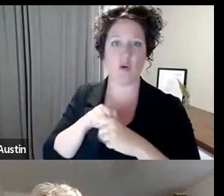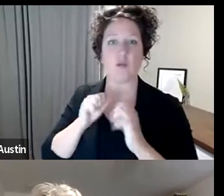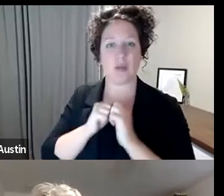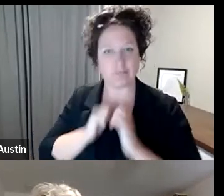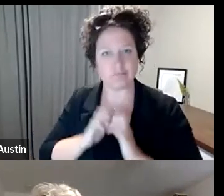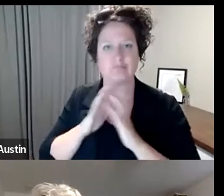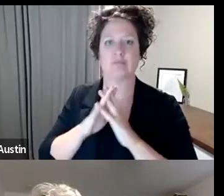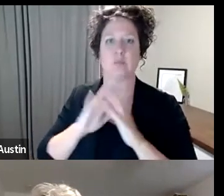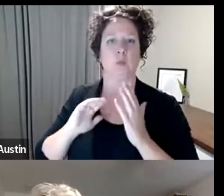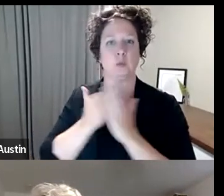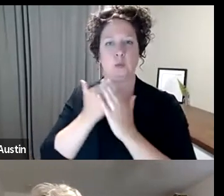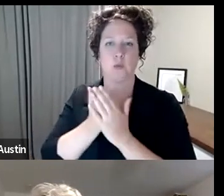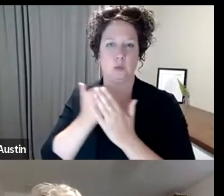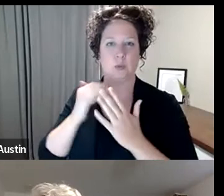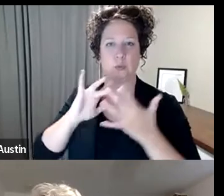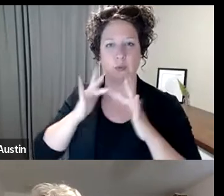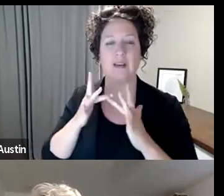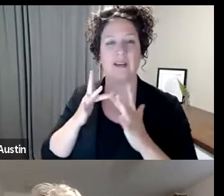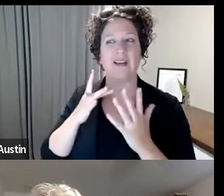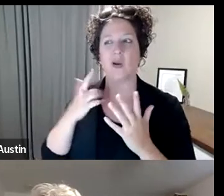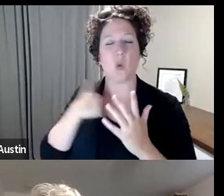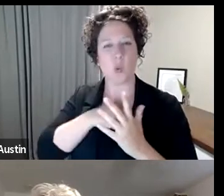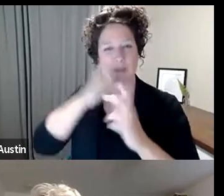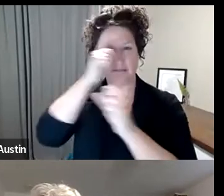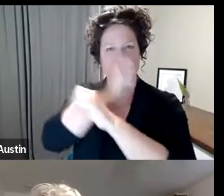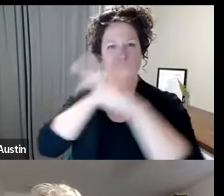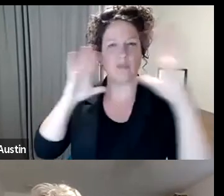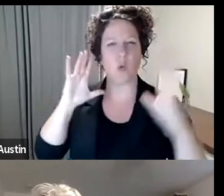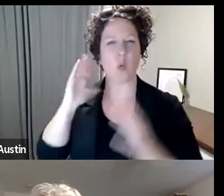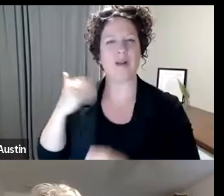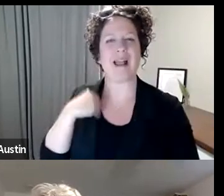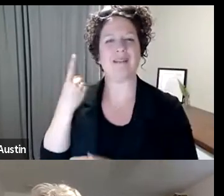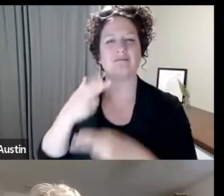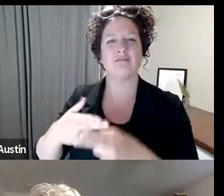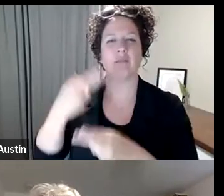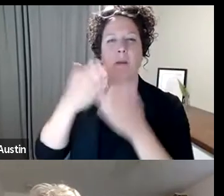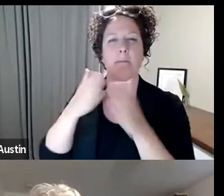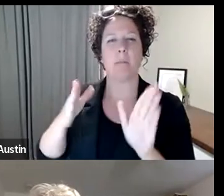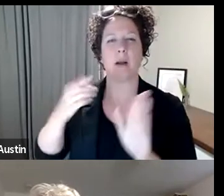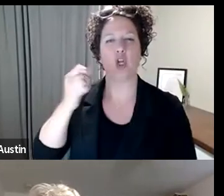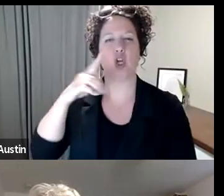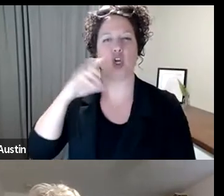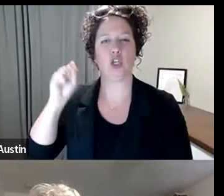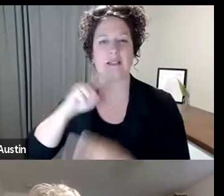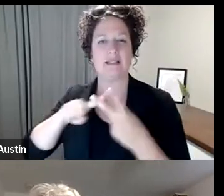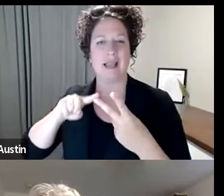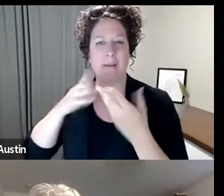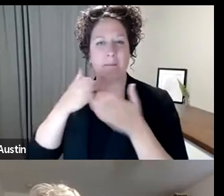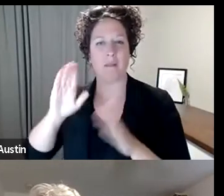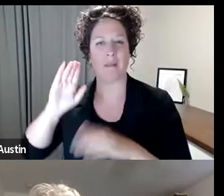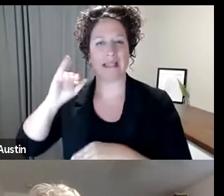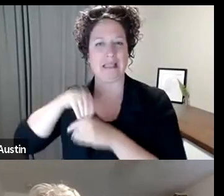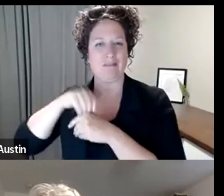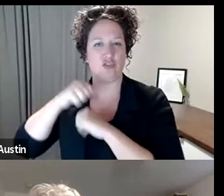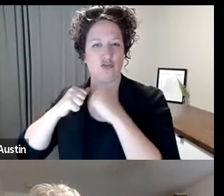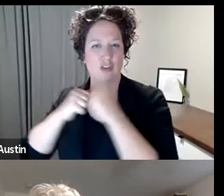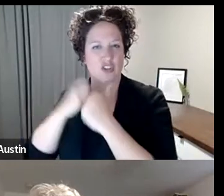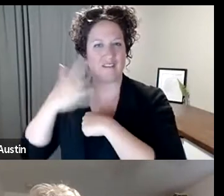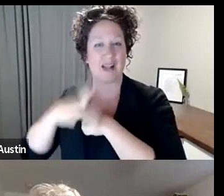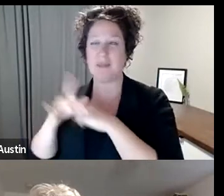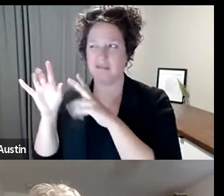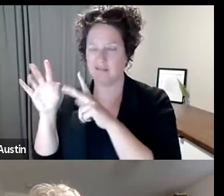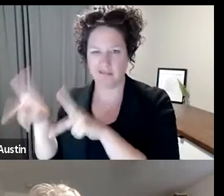modern internet envisioned that we would have public goods and public infrastructure available in the same way that we have roads